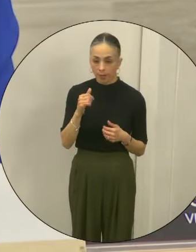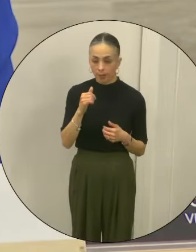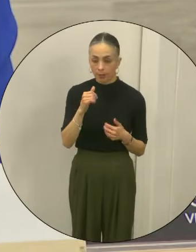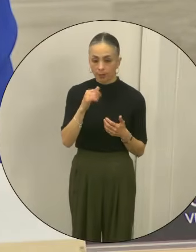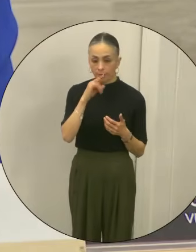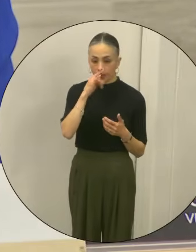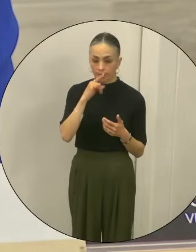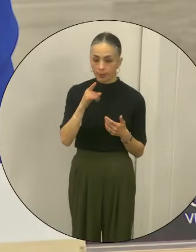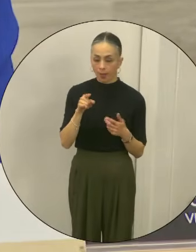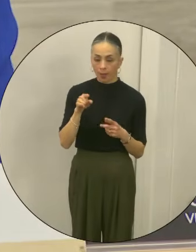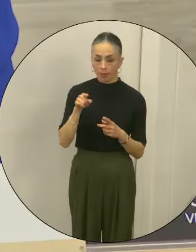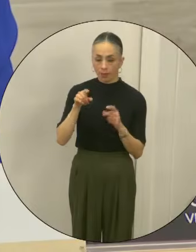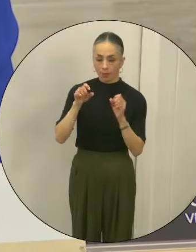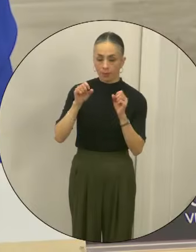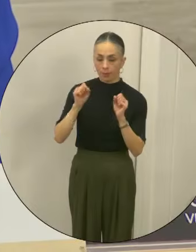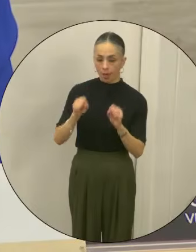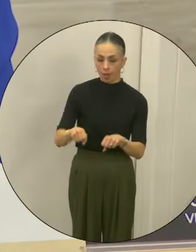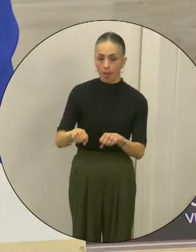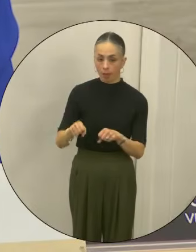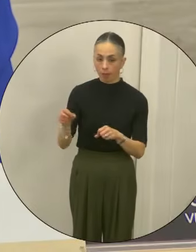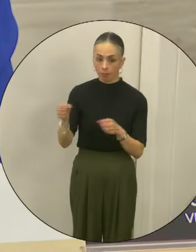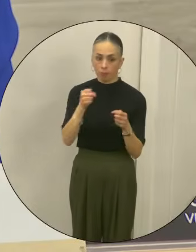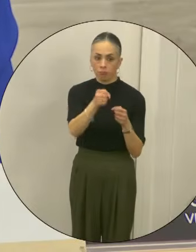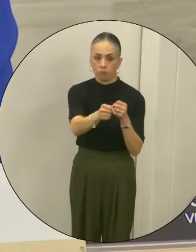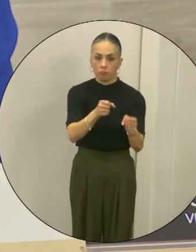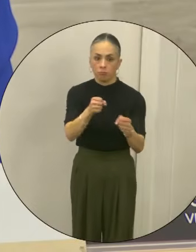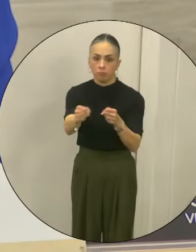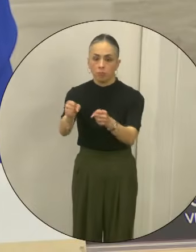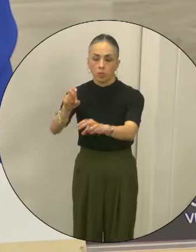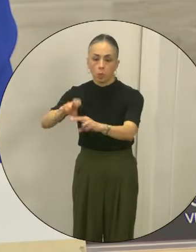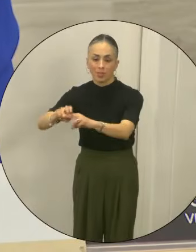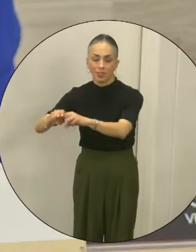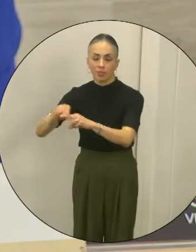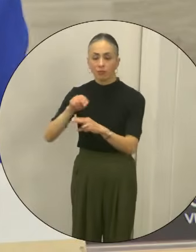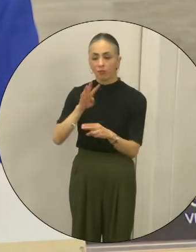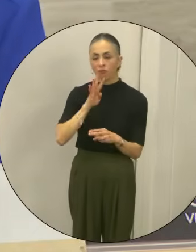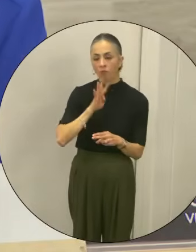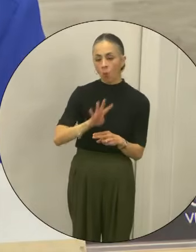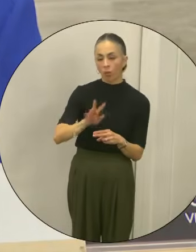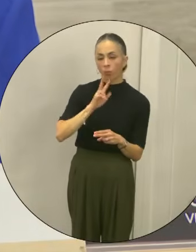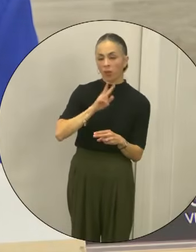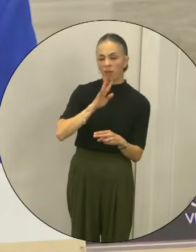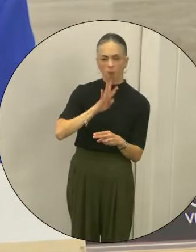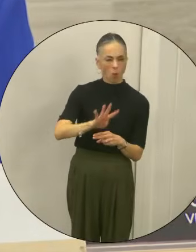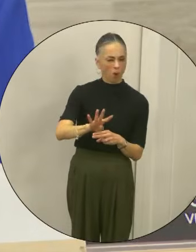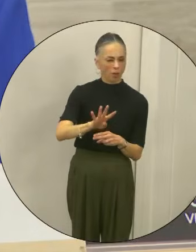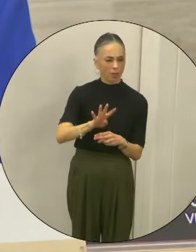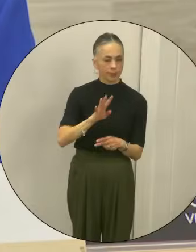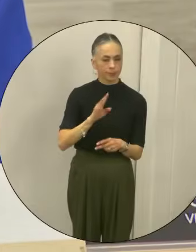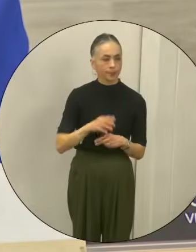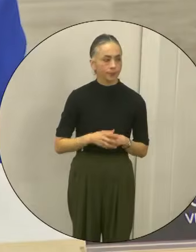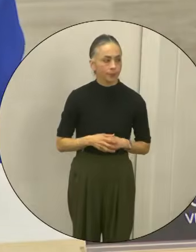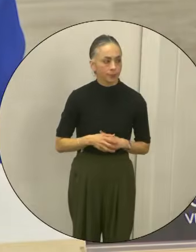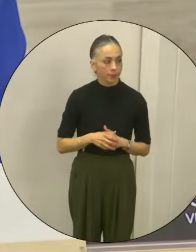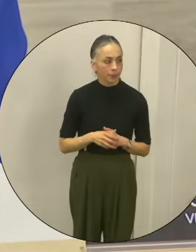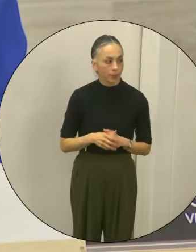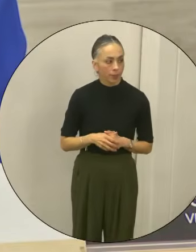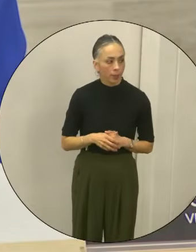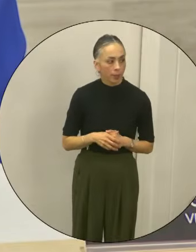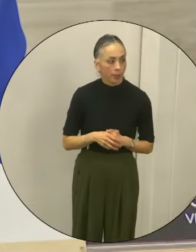that can fill those seats at the 4 and 5 year old, or 3 and 4, or is it 4 and 5? 3 and